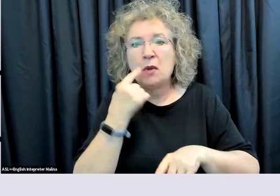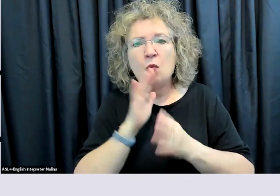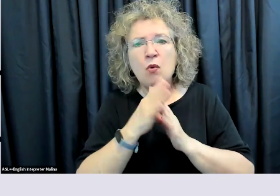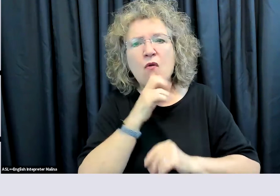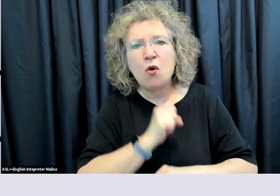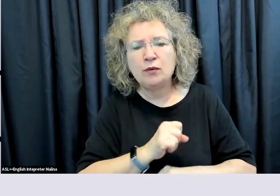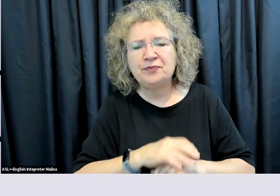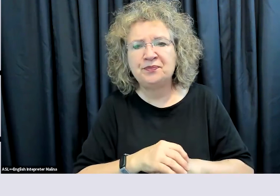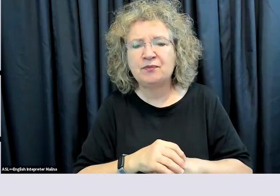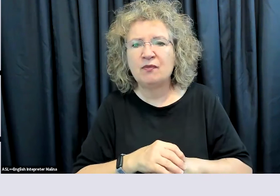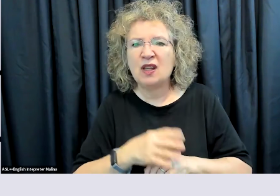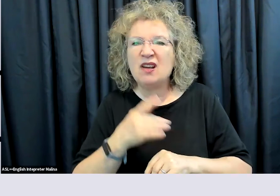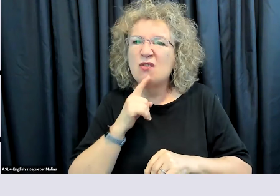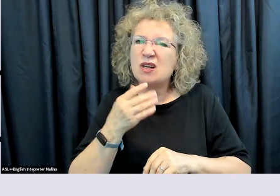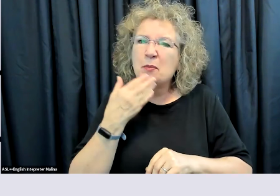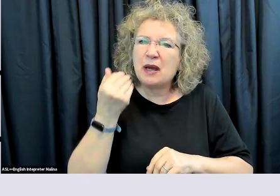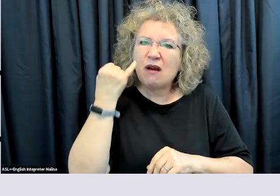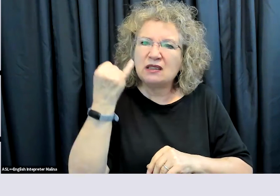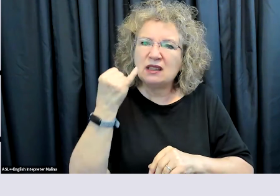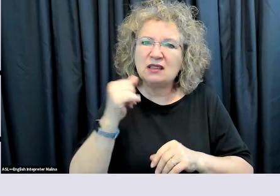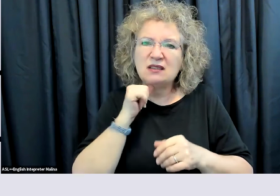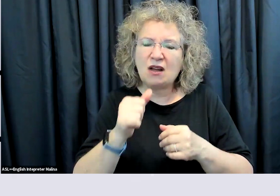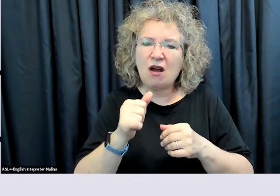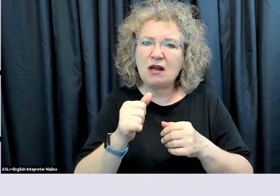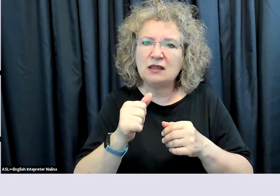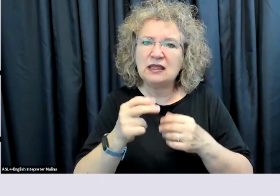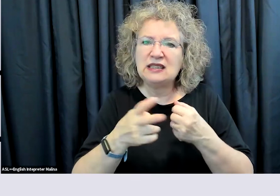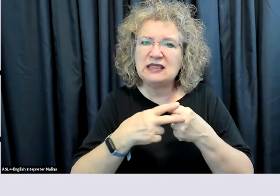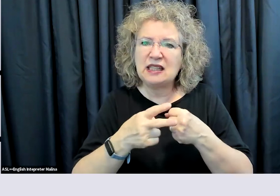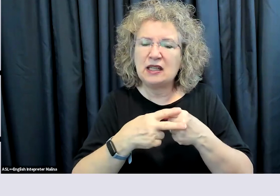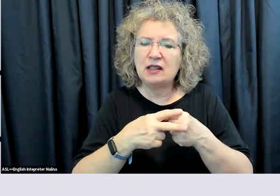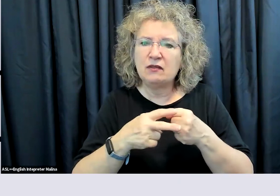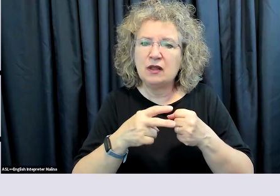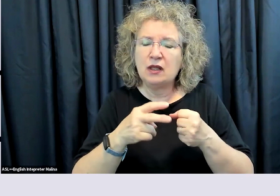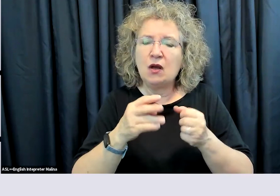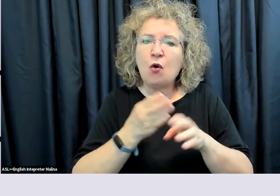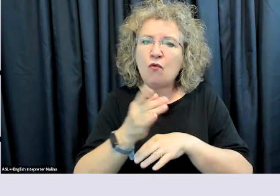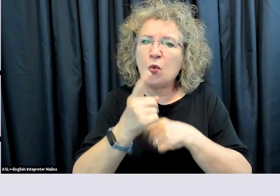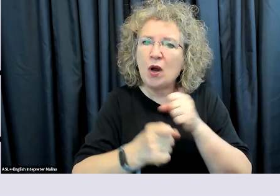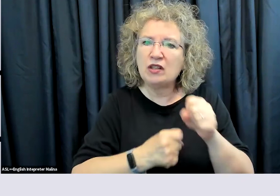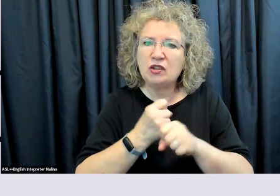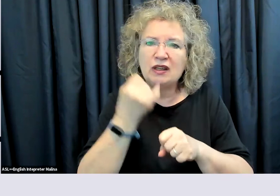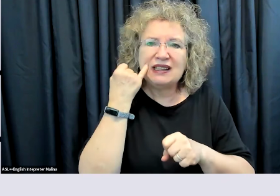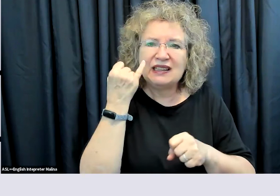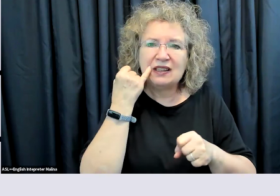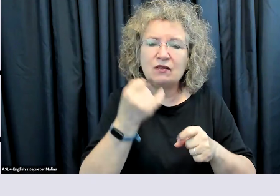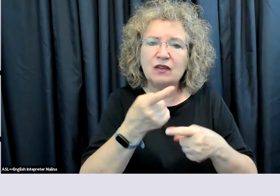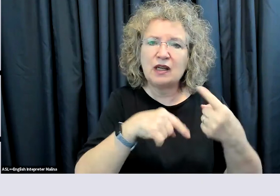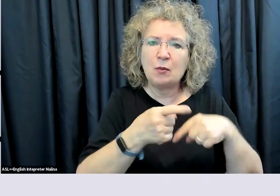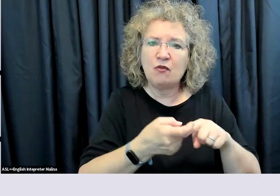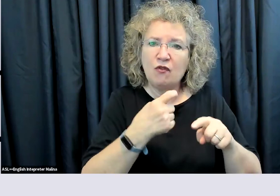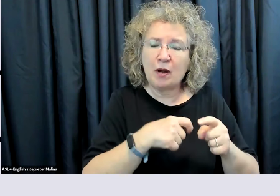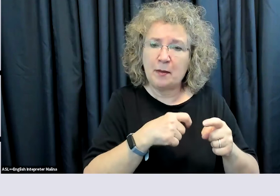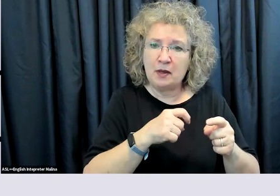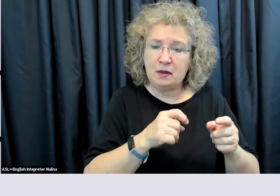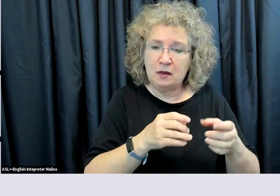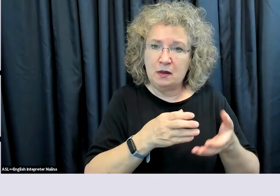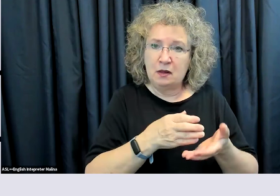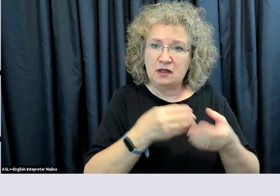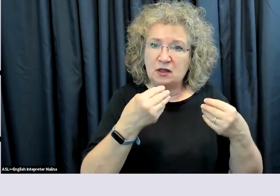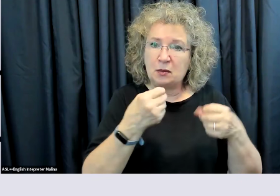a year outside of the manufacturer original packaging. And then update your medication list